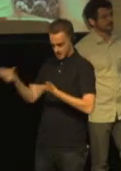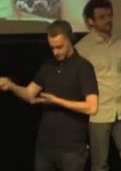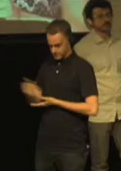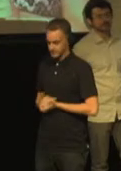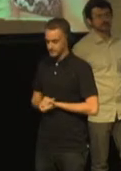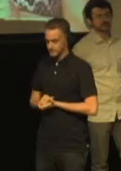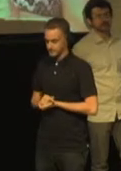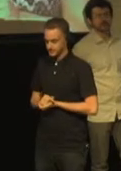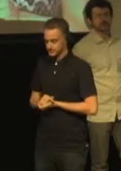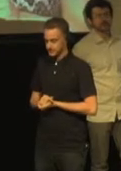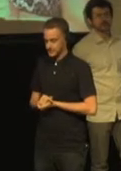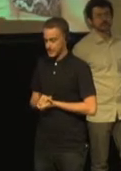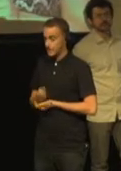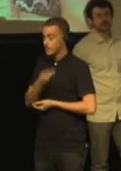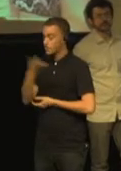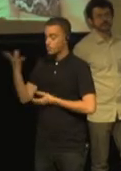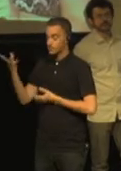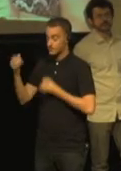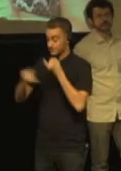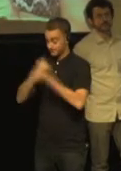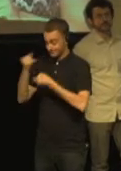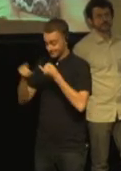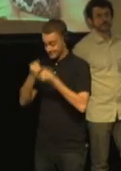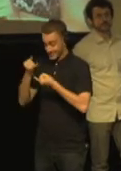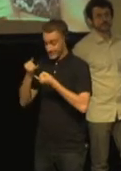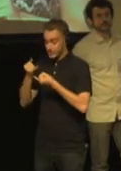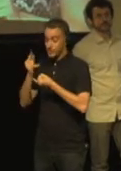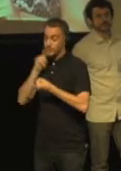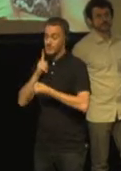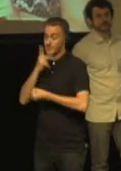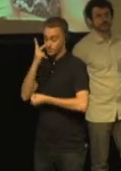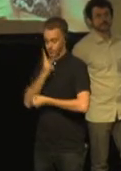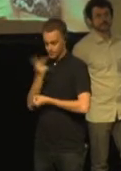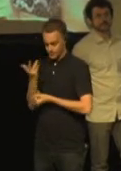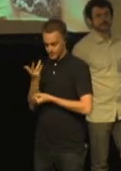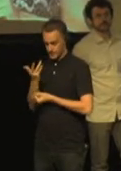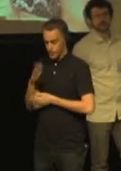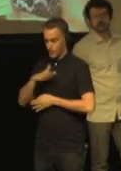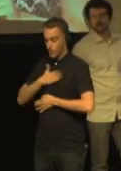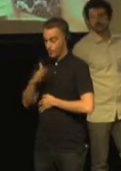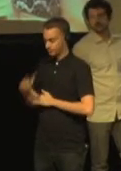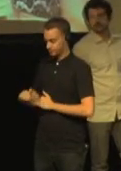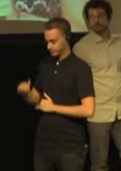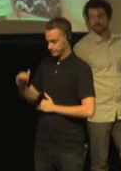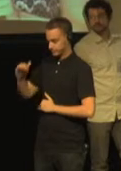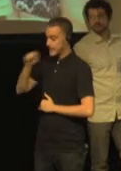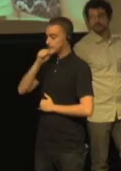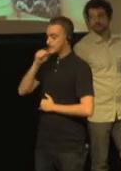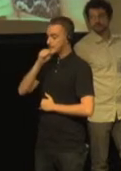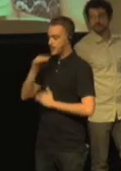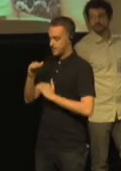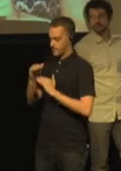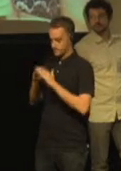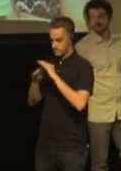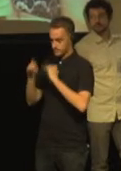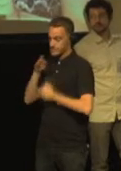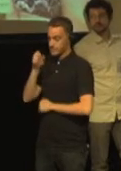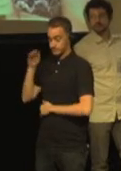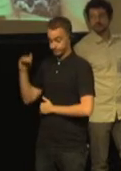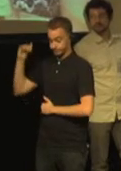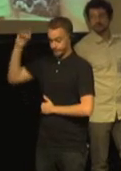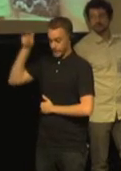and hearing. And that's because we're aging, we have an aging population. It's going to increase, the incidence of deafblindness is going to